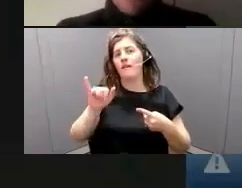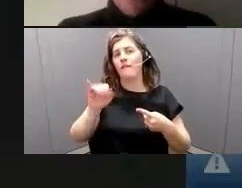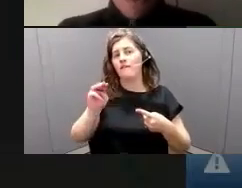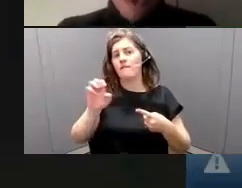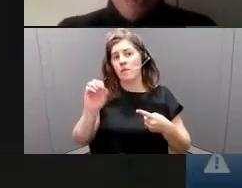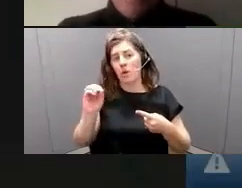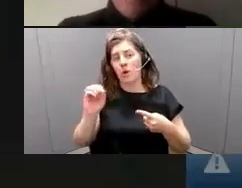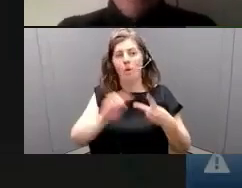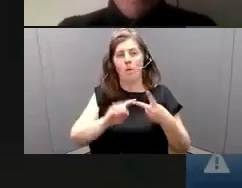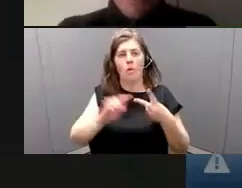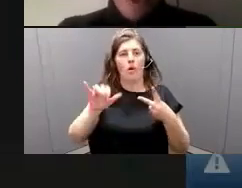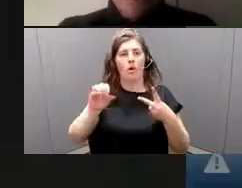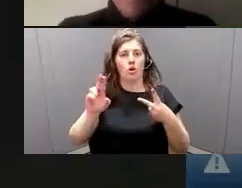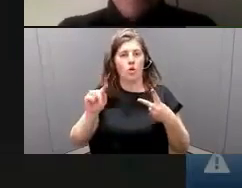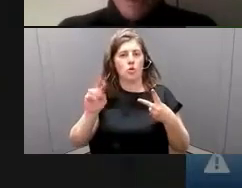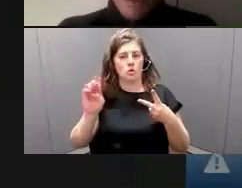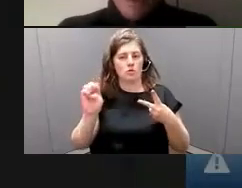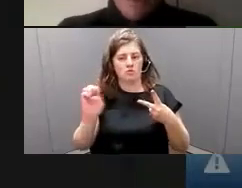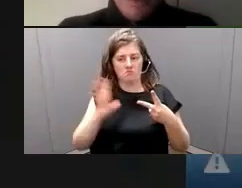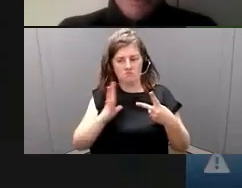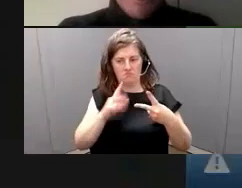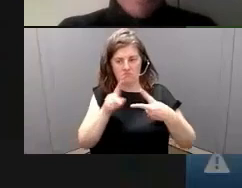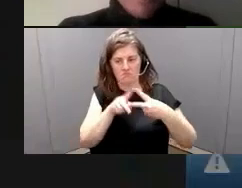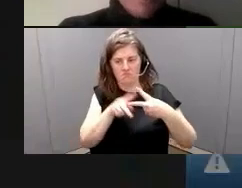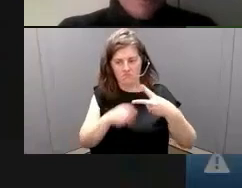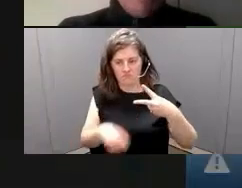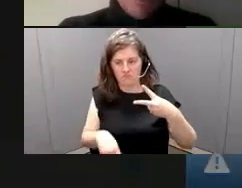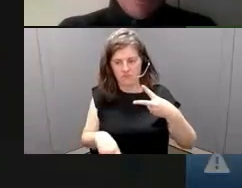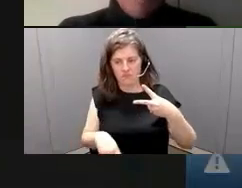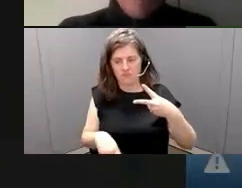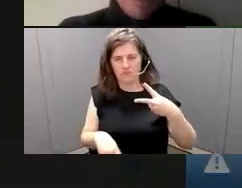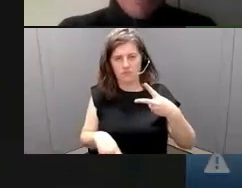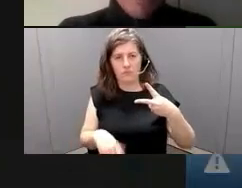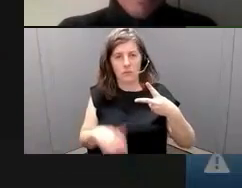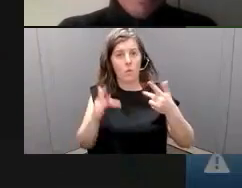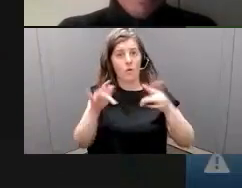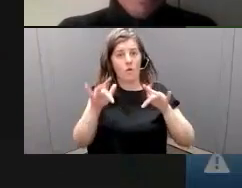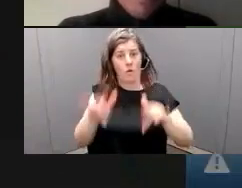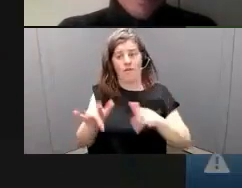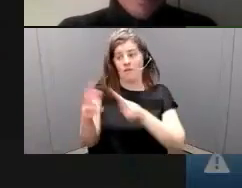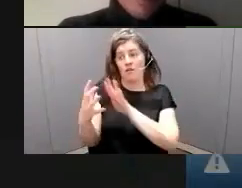or YouTube. So let's copy and paste